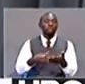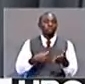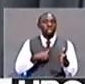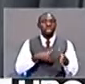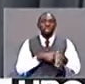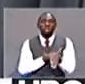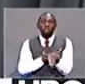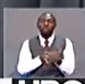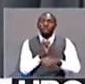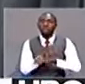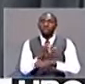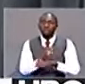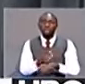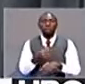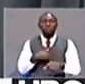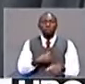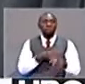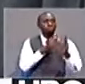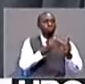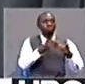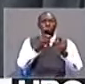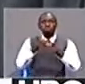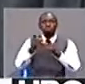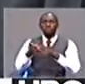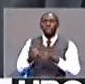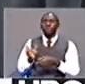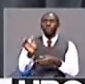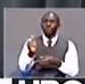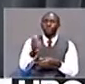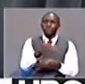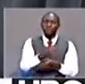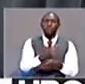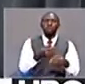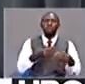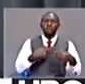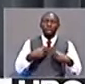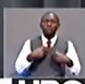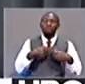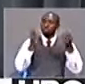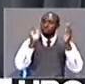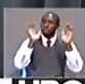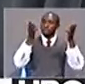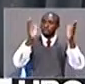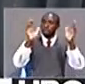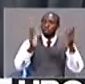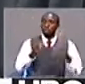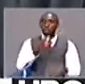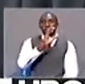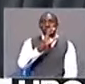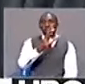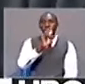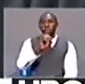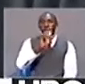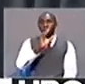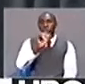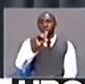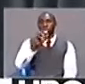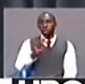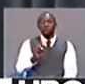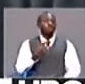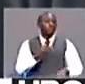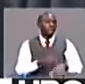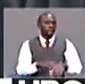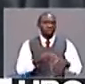around, started raising funds together to have a very successful SECAM. I remember when we were